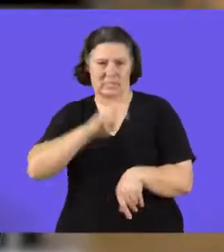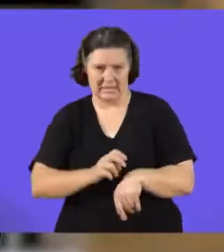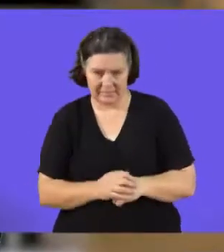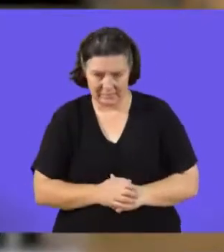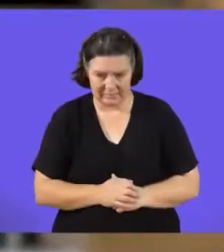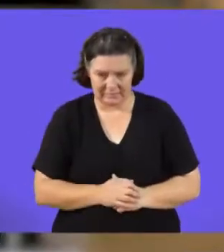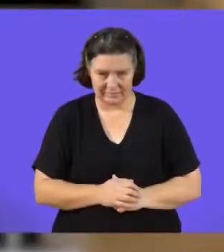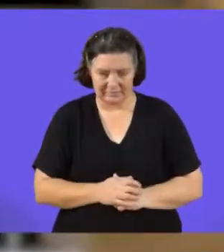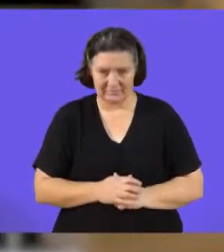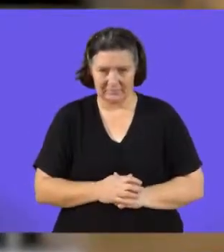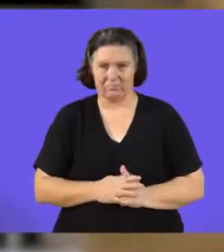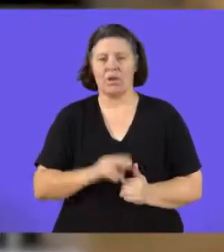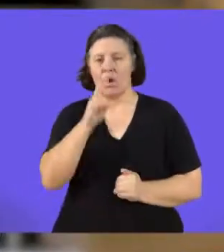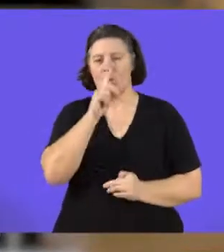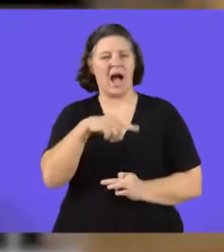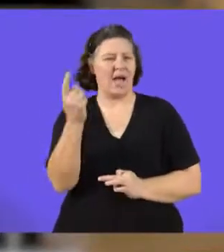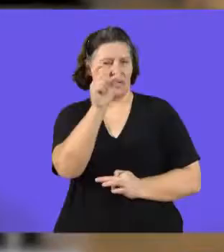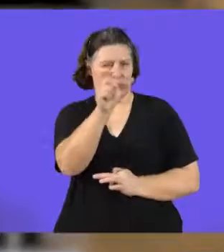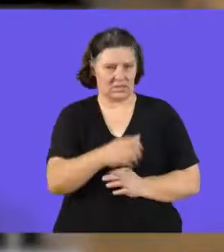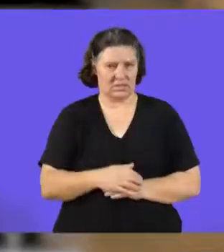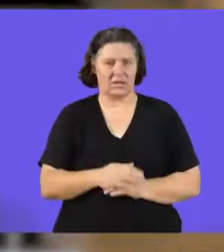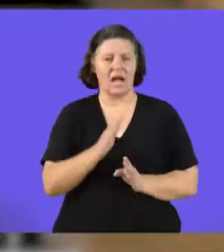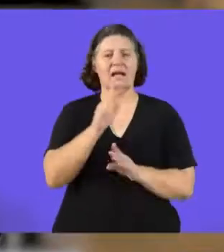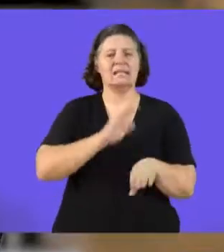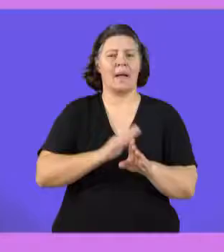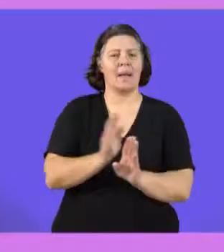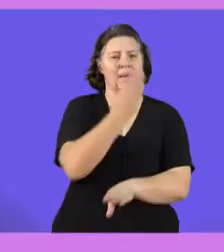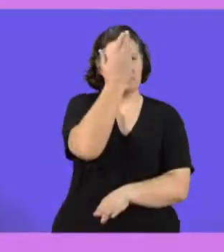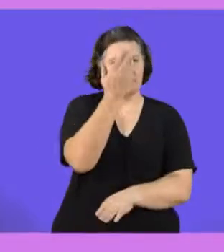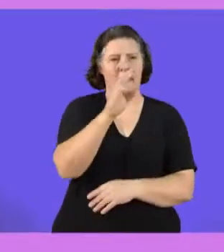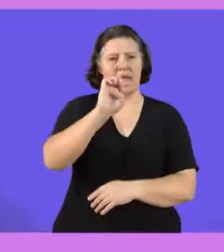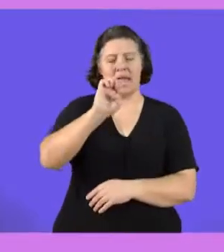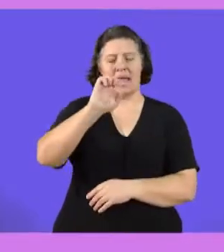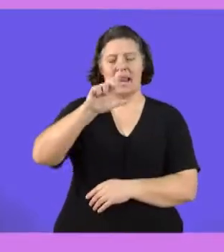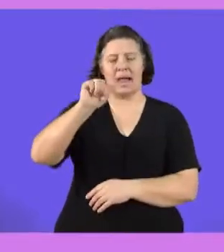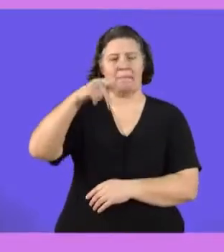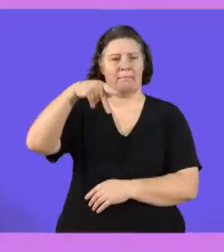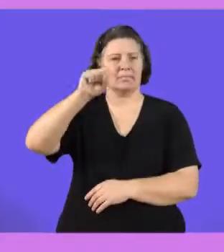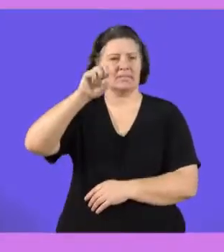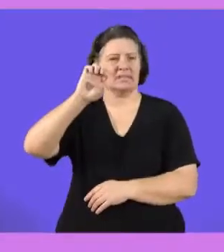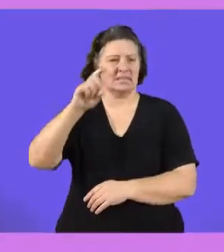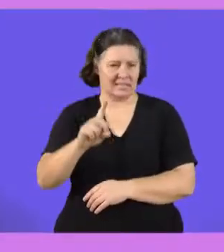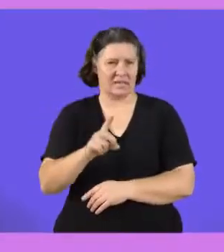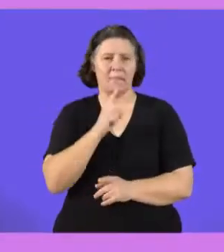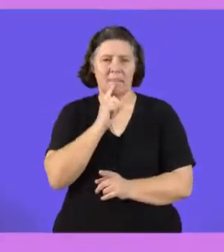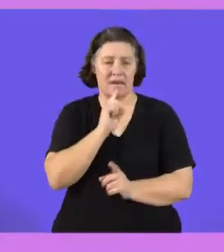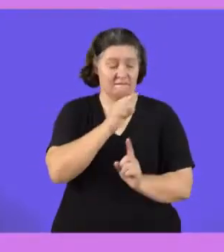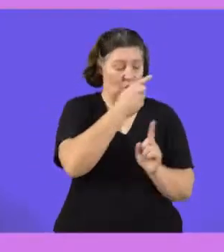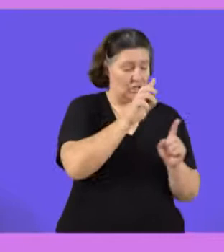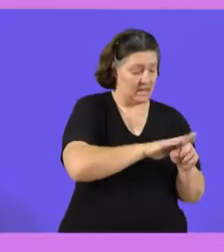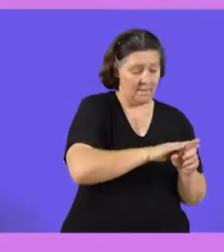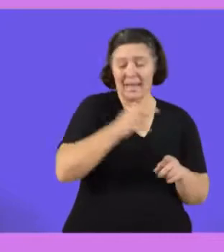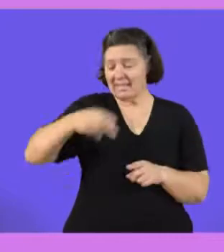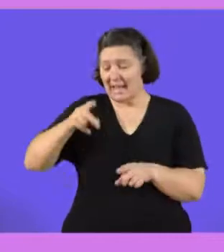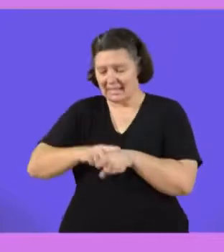right, so let's quickly look at a few other words. Elapsed time, that will be the difference between the first and the second